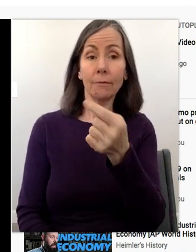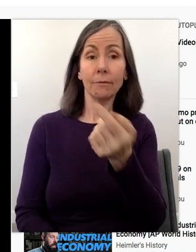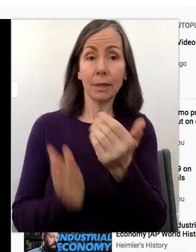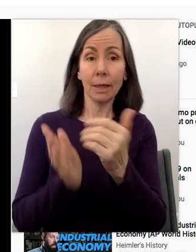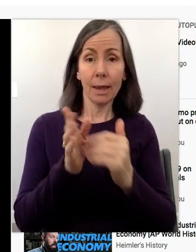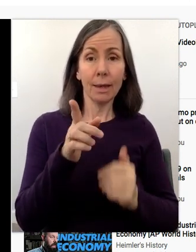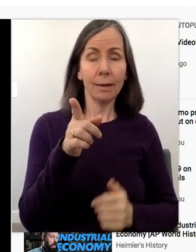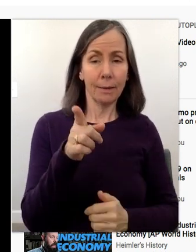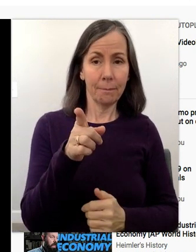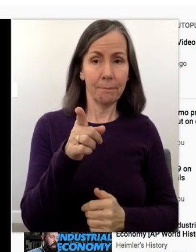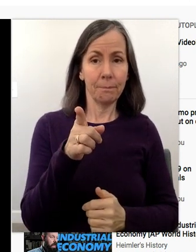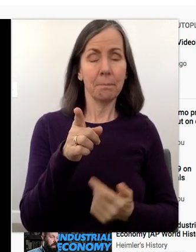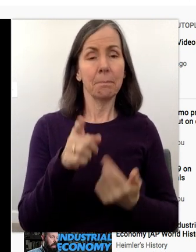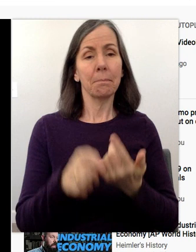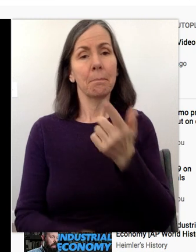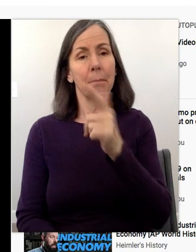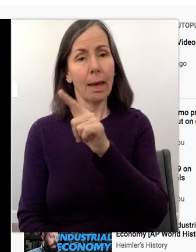back again.